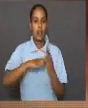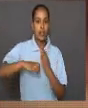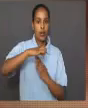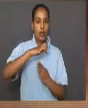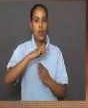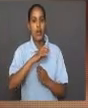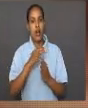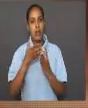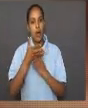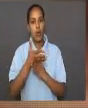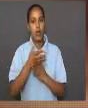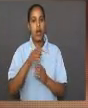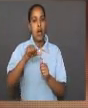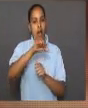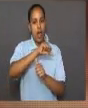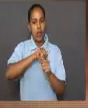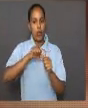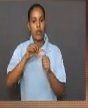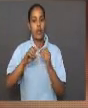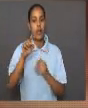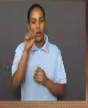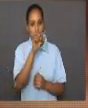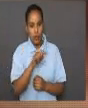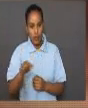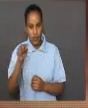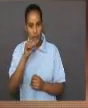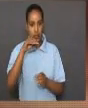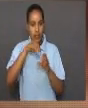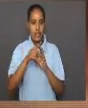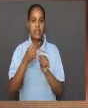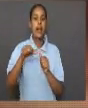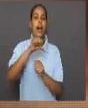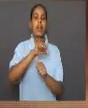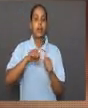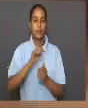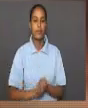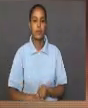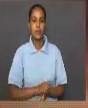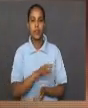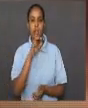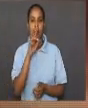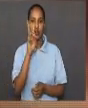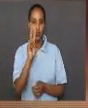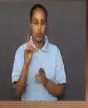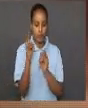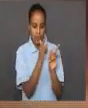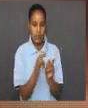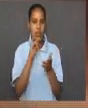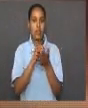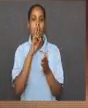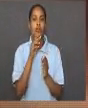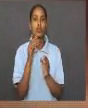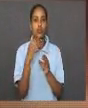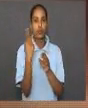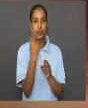electrons among atomic orbitals in the atom. There are 2 methods that are